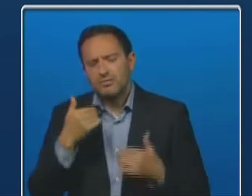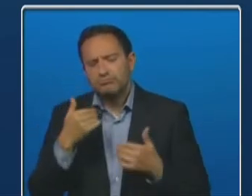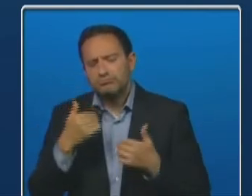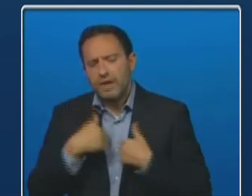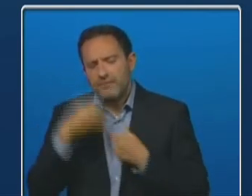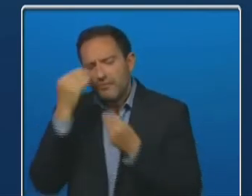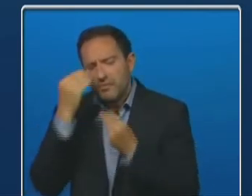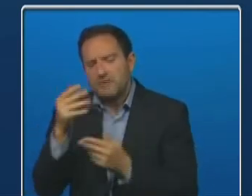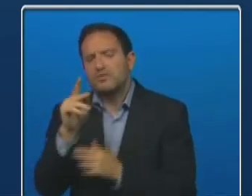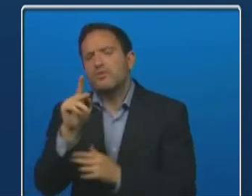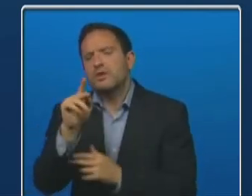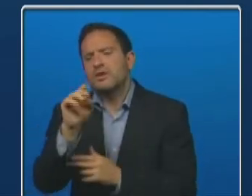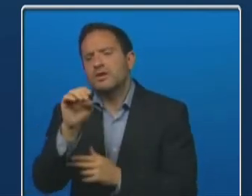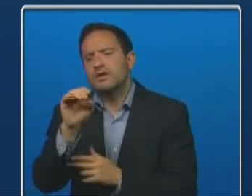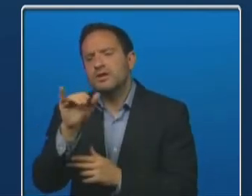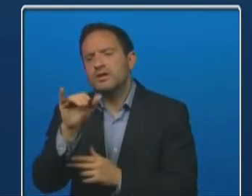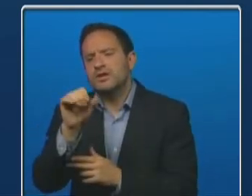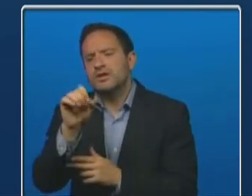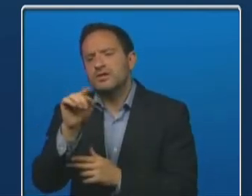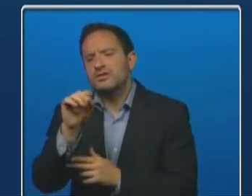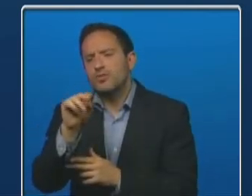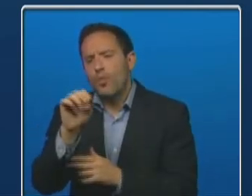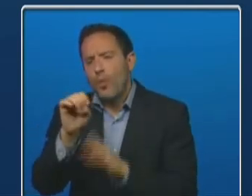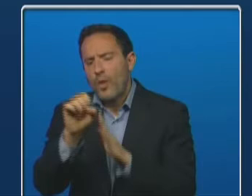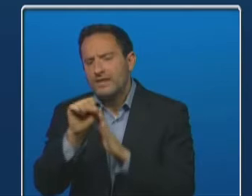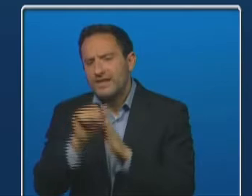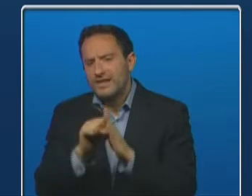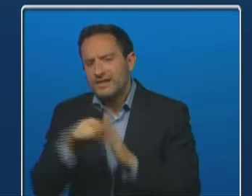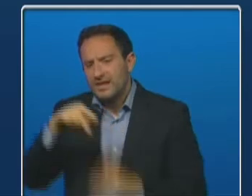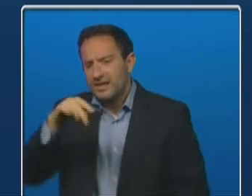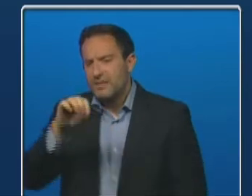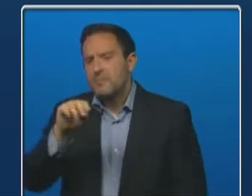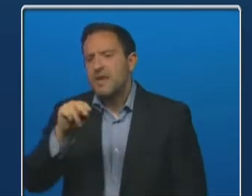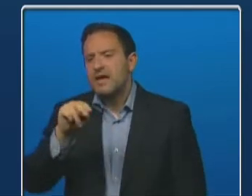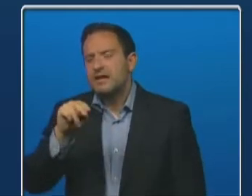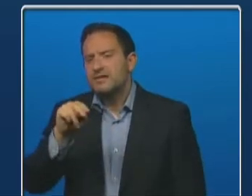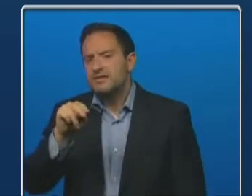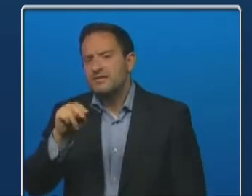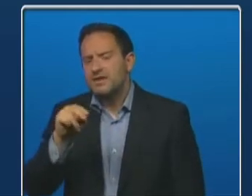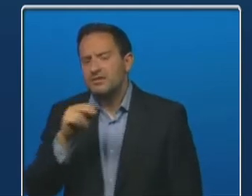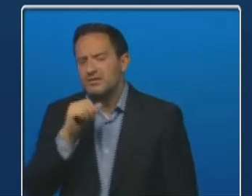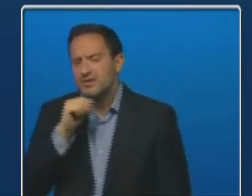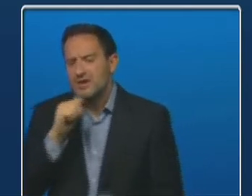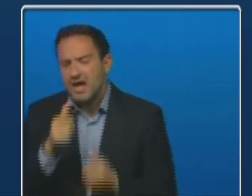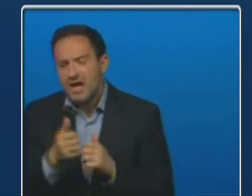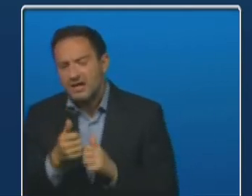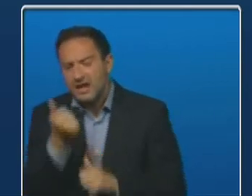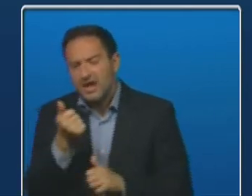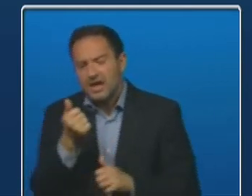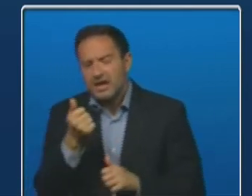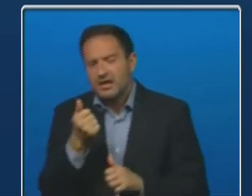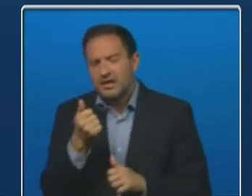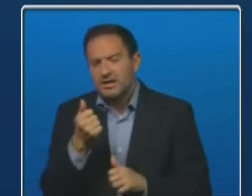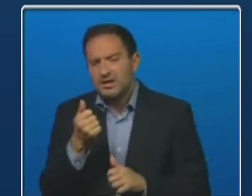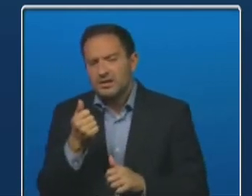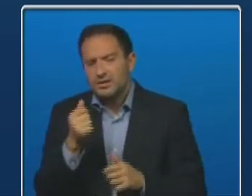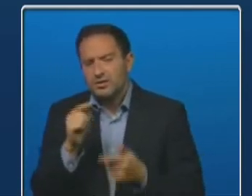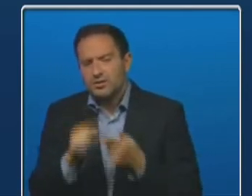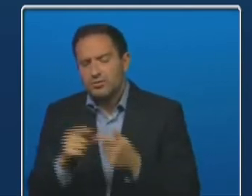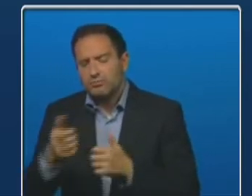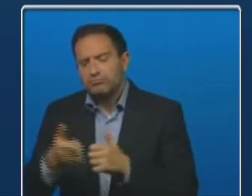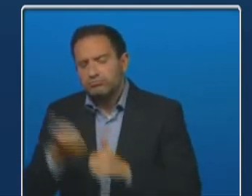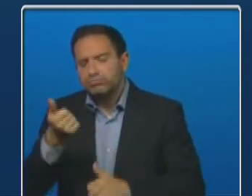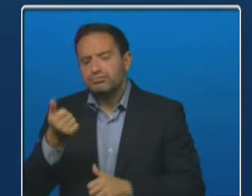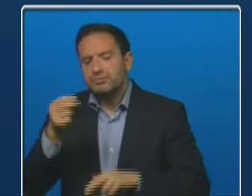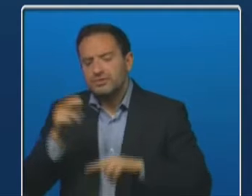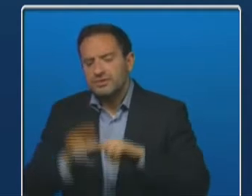Did Pennsylvania gain population, but just not enough of a gain to offset the possible loss of a seat?